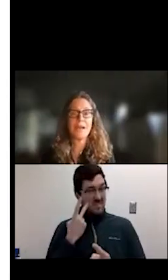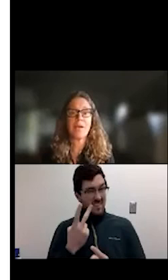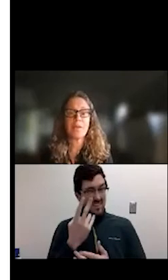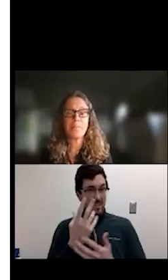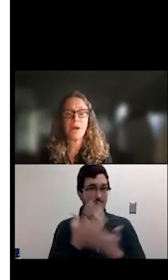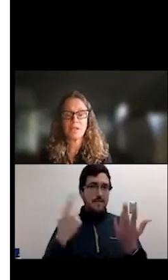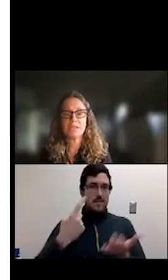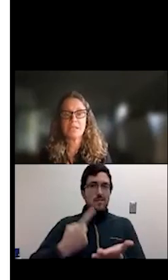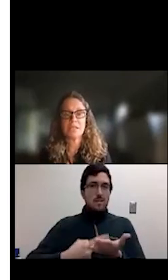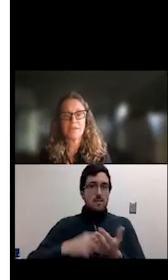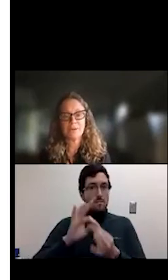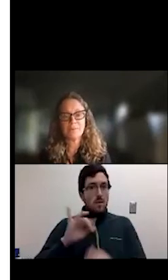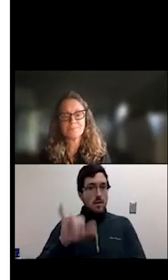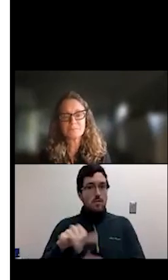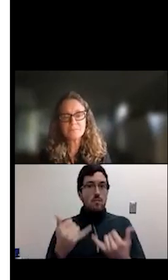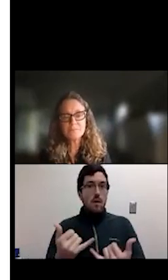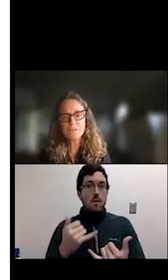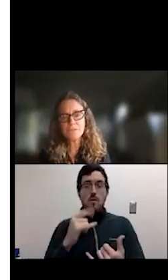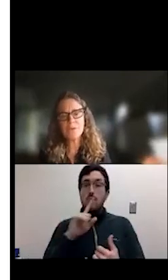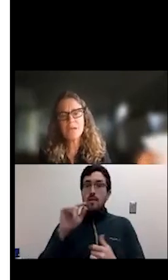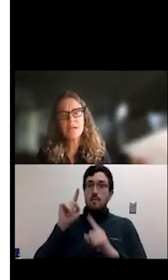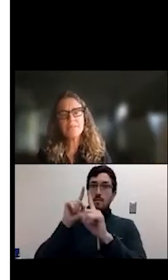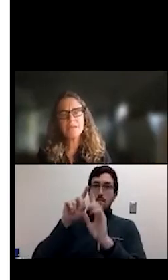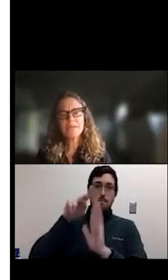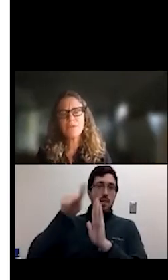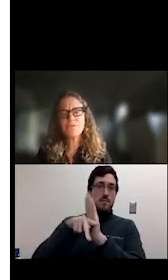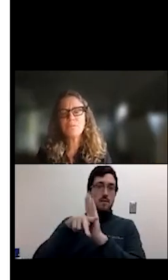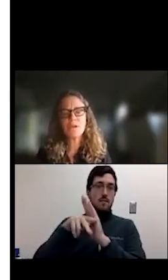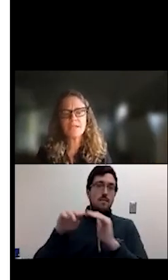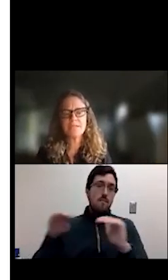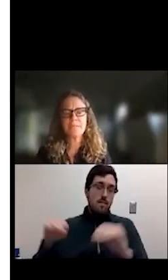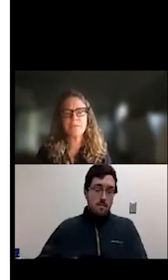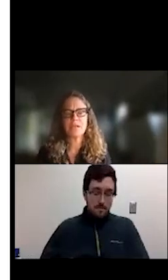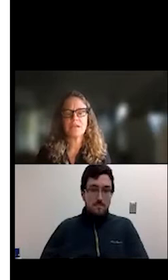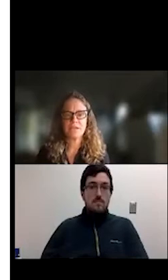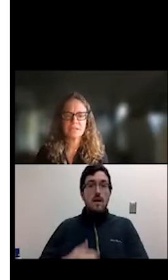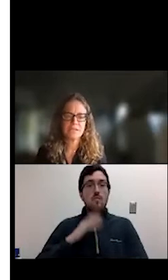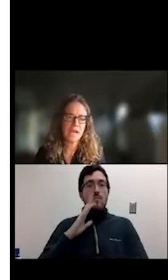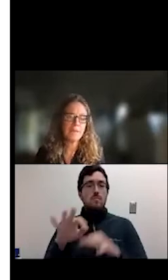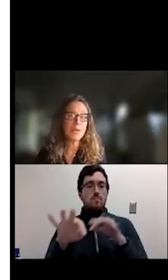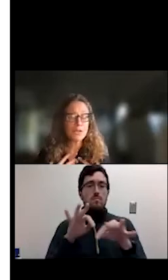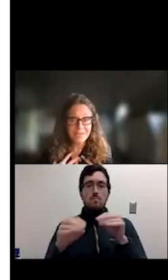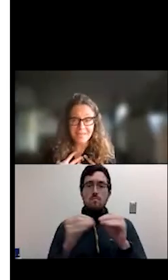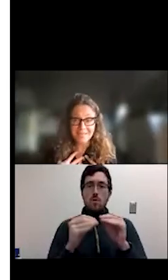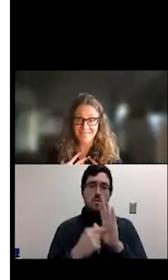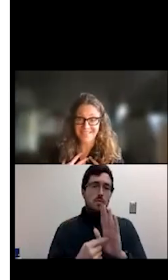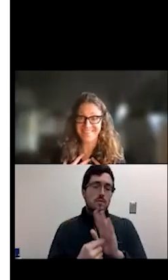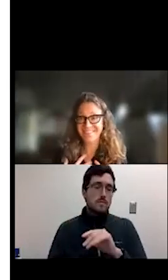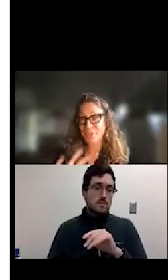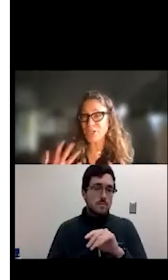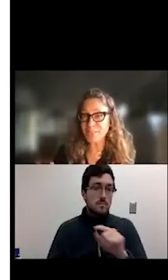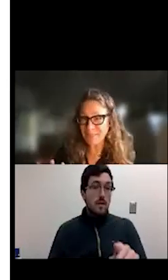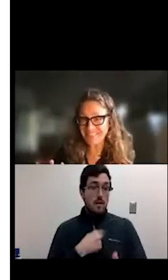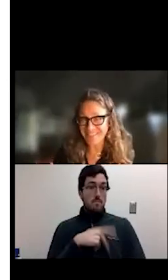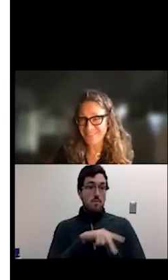discussion about this right now at the policy level. So I'm going to give you a few more examples of this. I personally like to